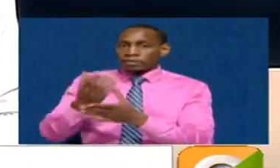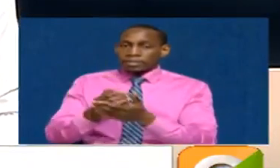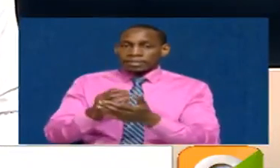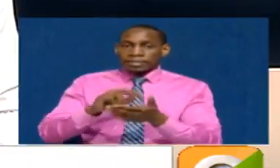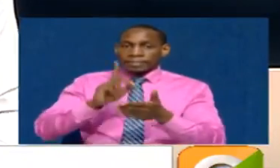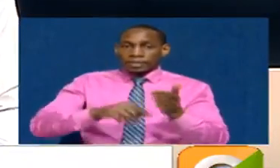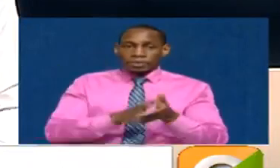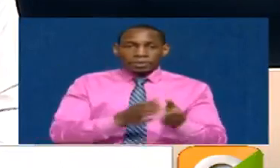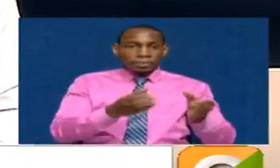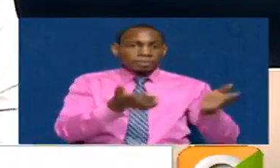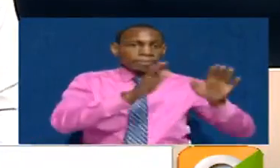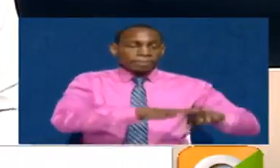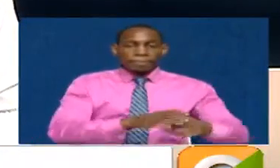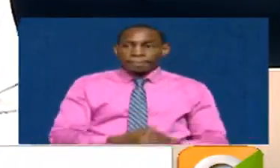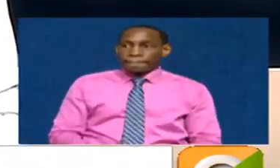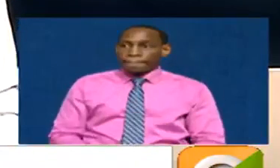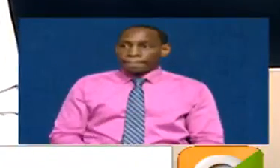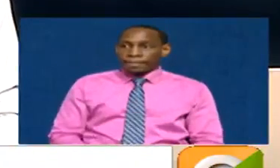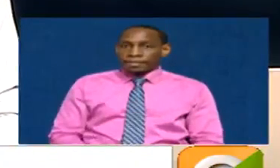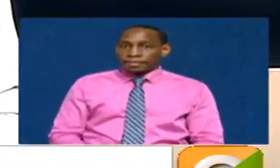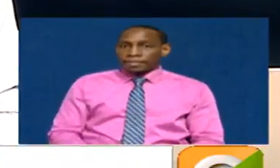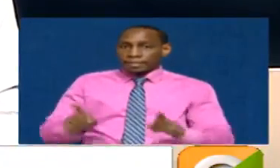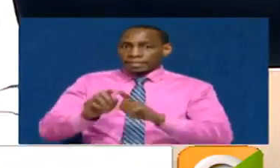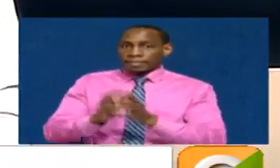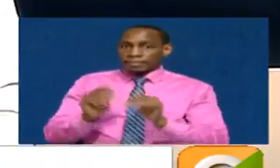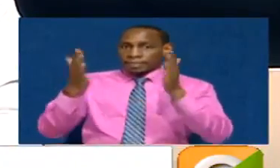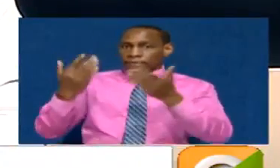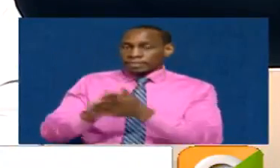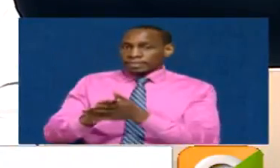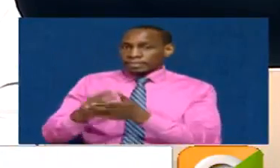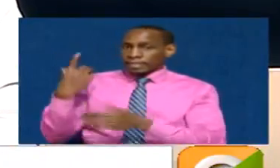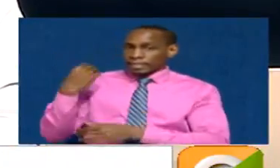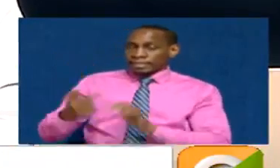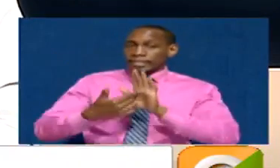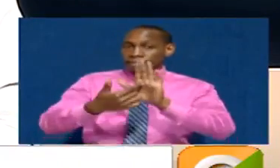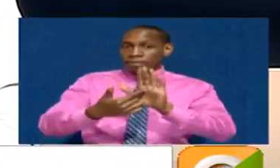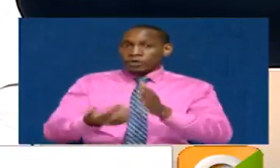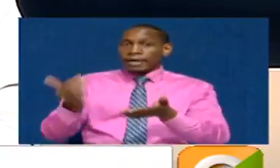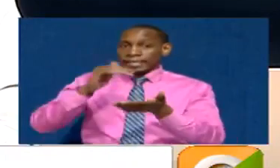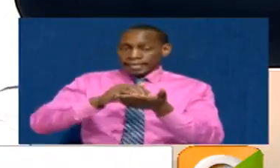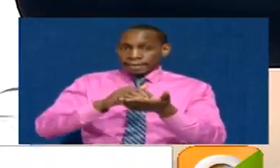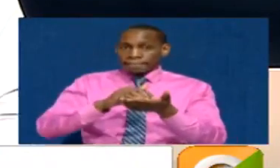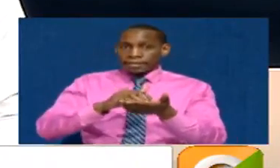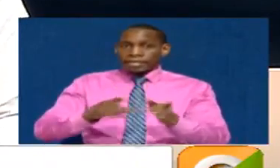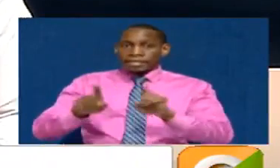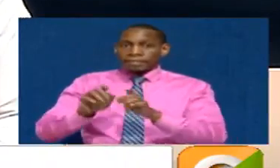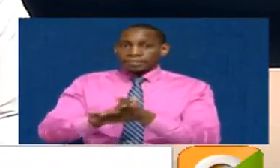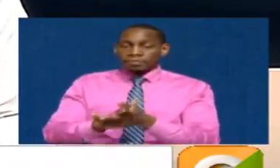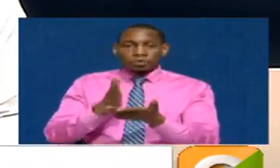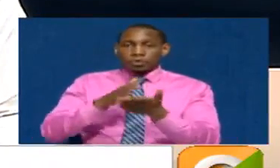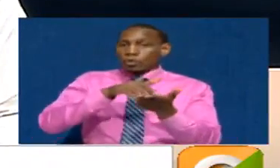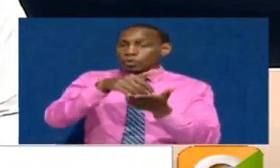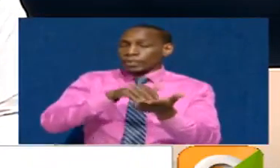death of a party. And events of this last couple of days have demonstrated yet again just how